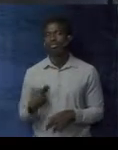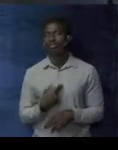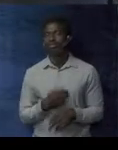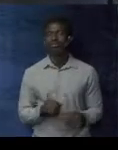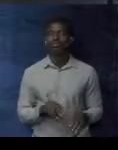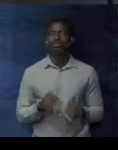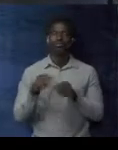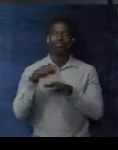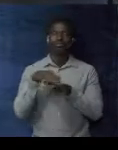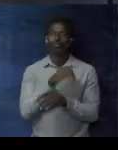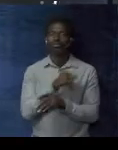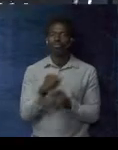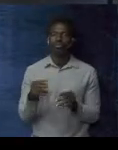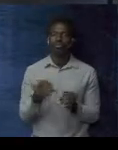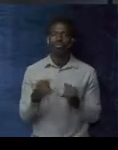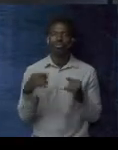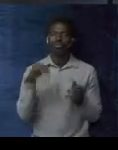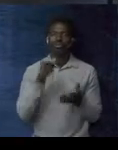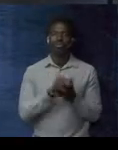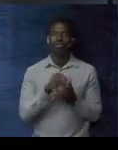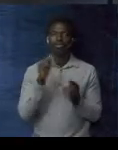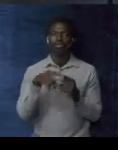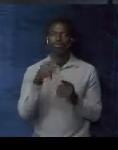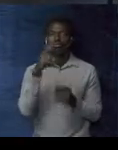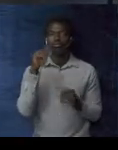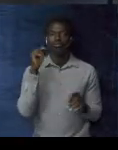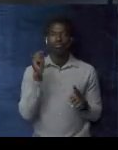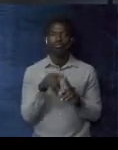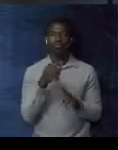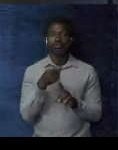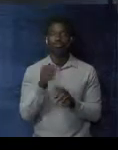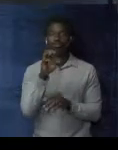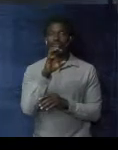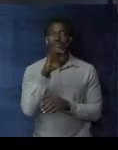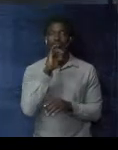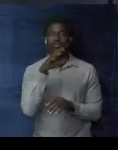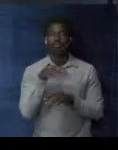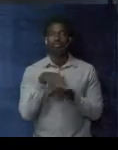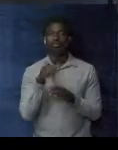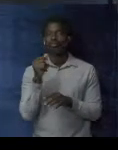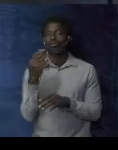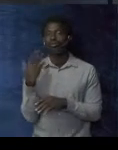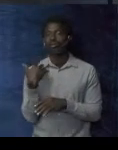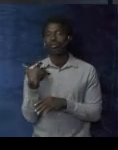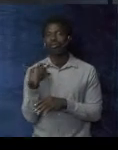on. A straight line that touches 2 points on the circle is called,